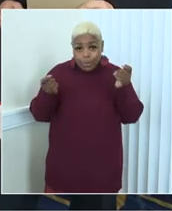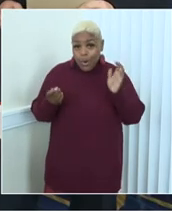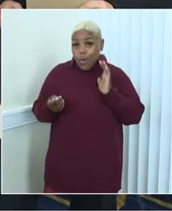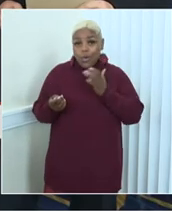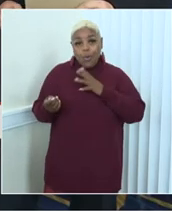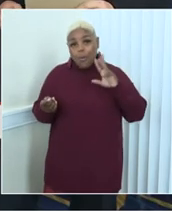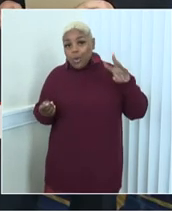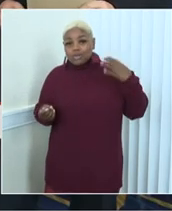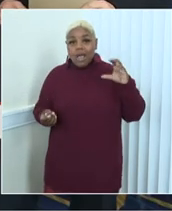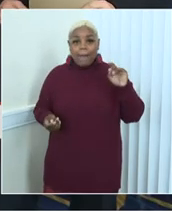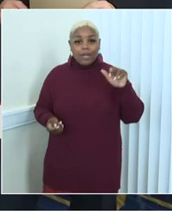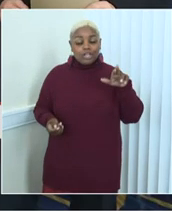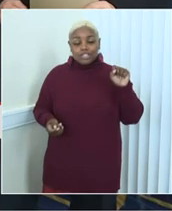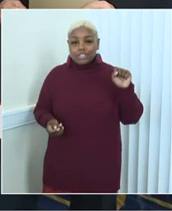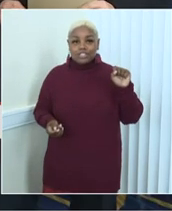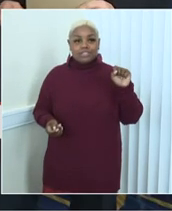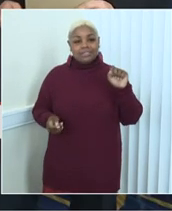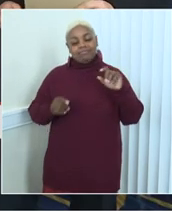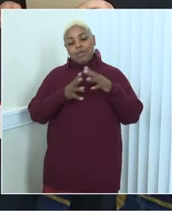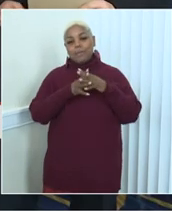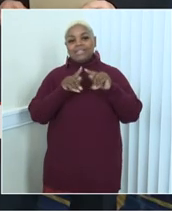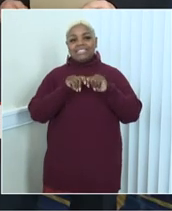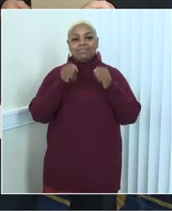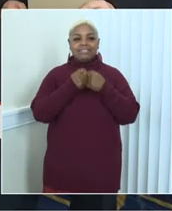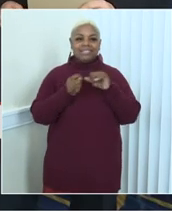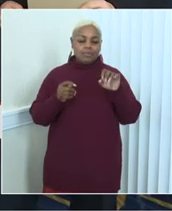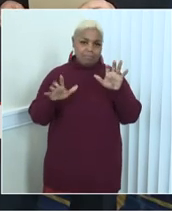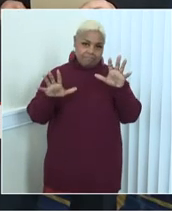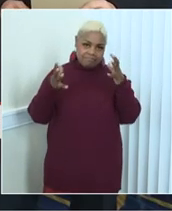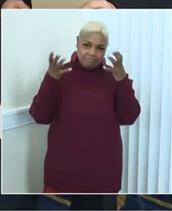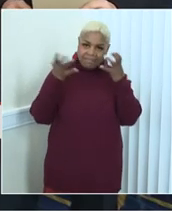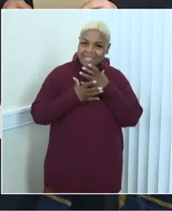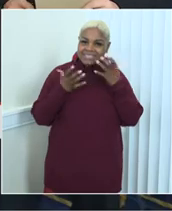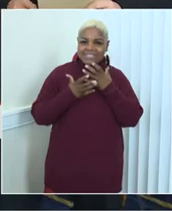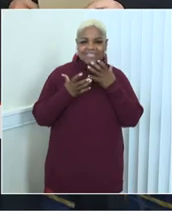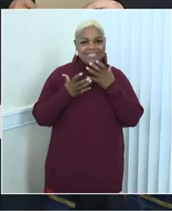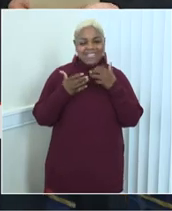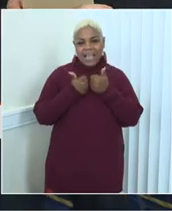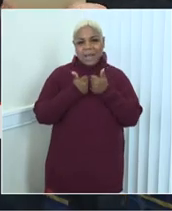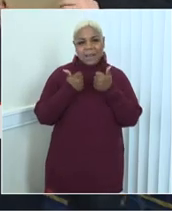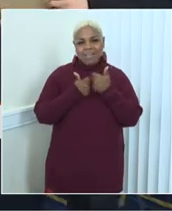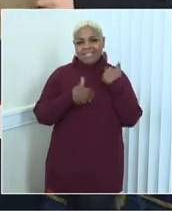Washington Commanders football team. What an amazing game last night. Go Commanders.